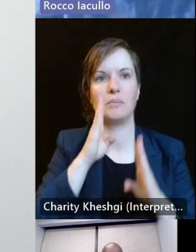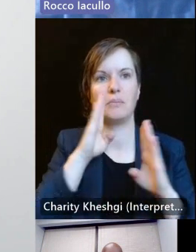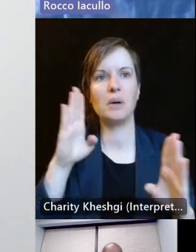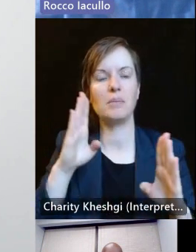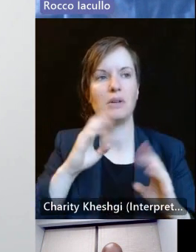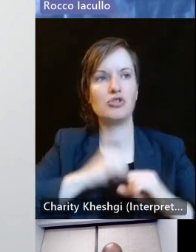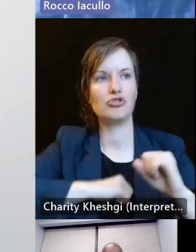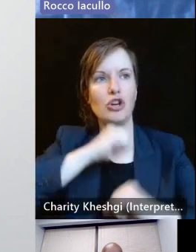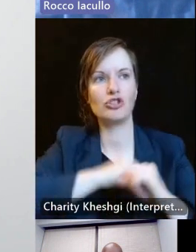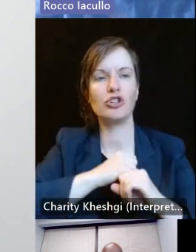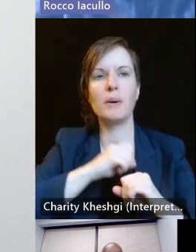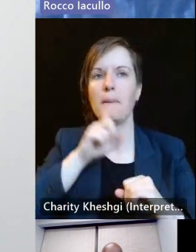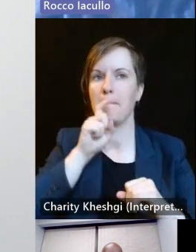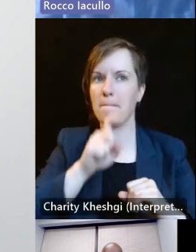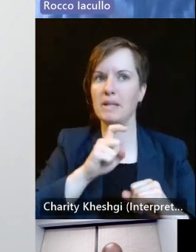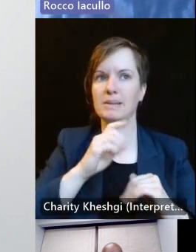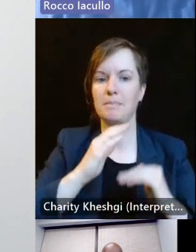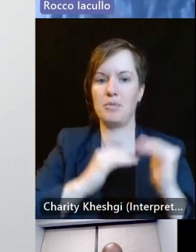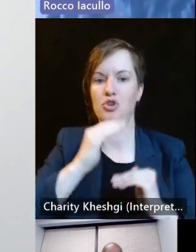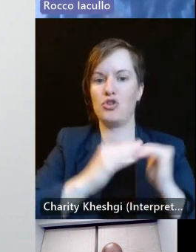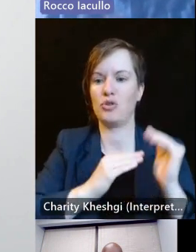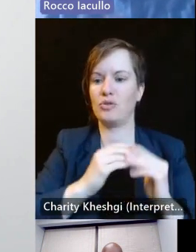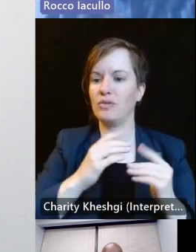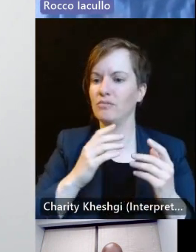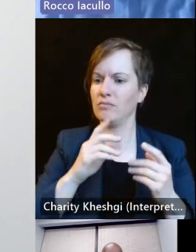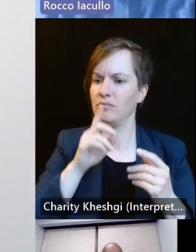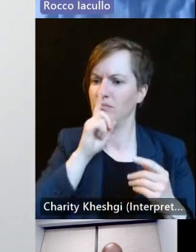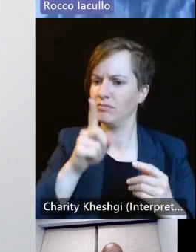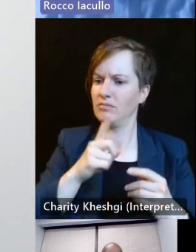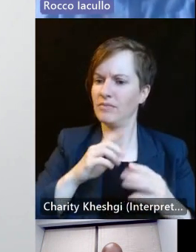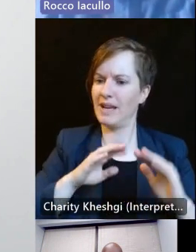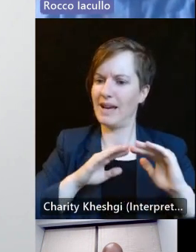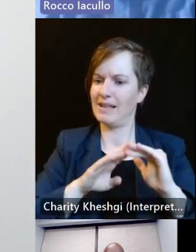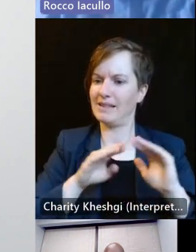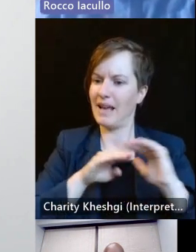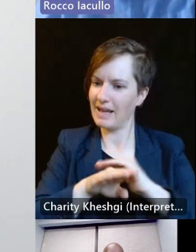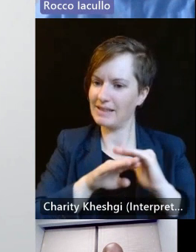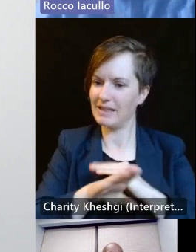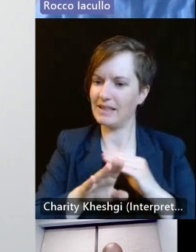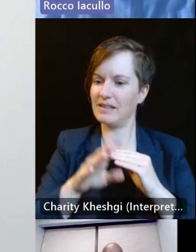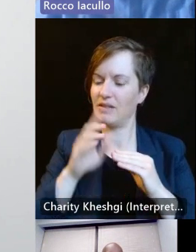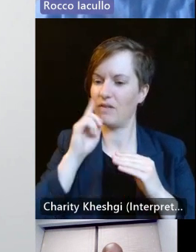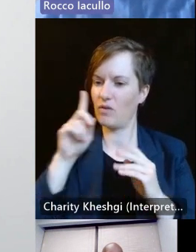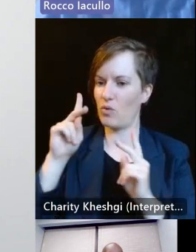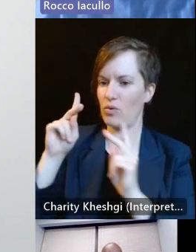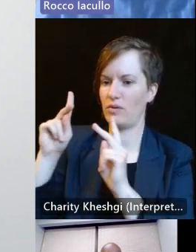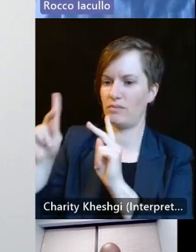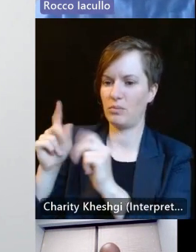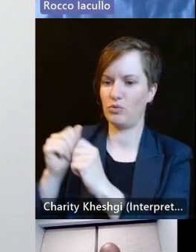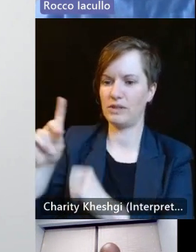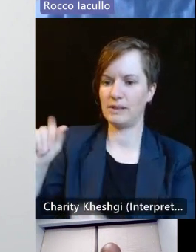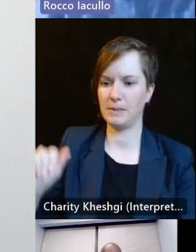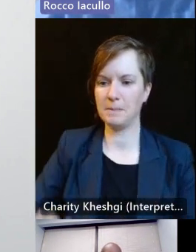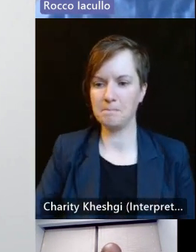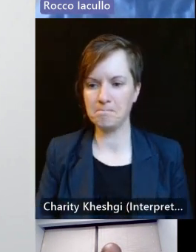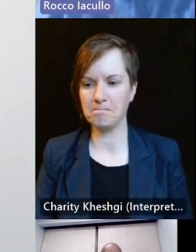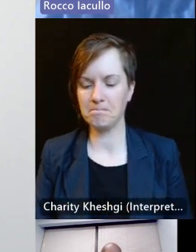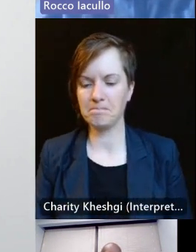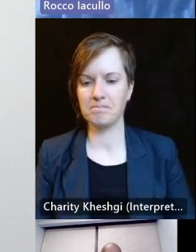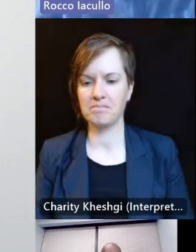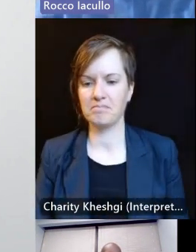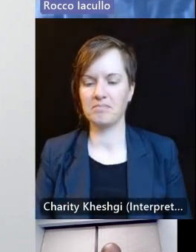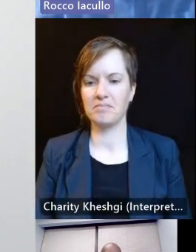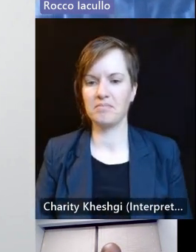by people with disabilities. Again, I will discuss a little bit more, and you will see how these provisions